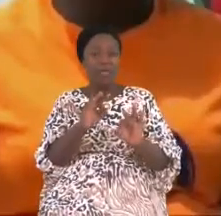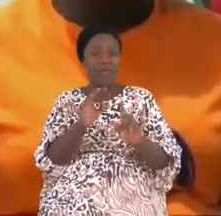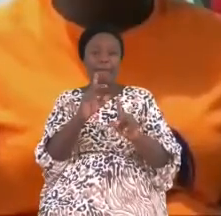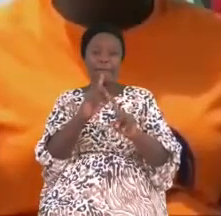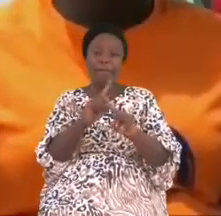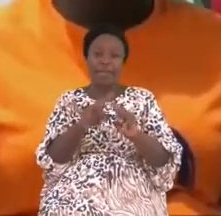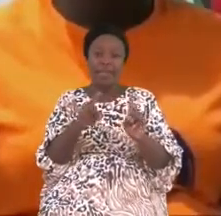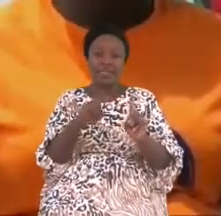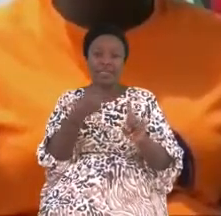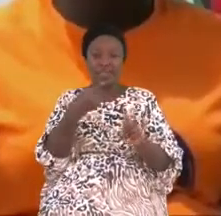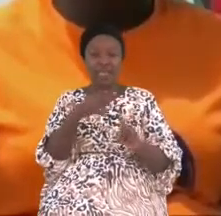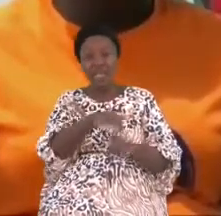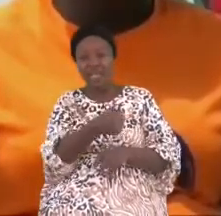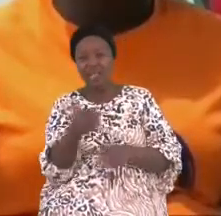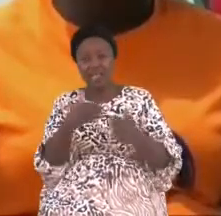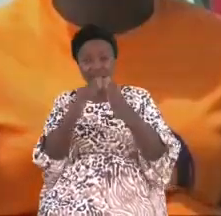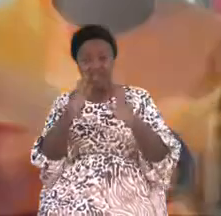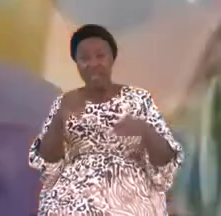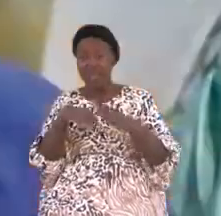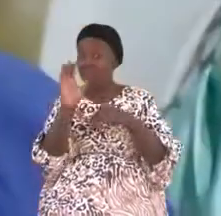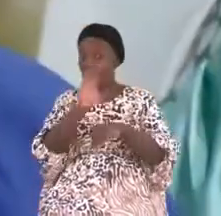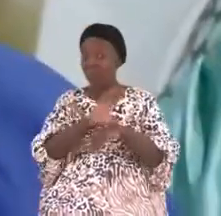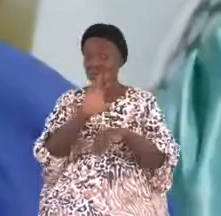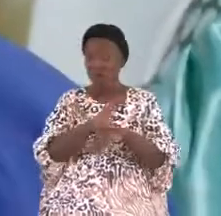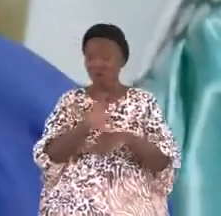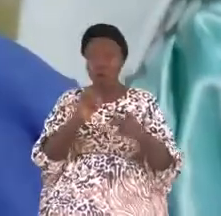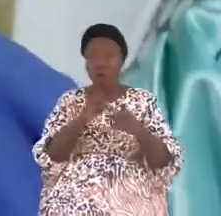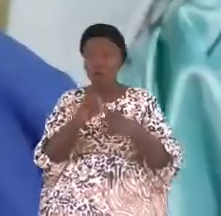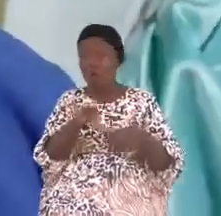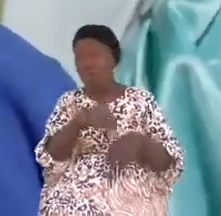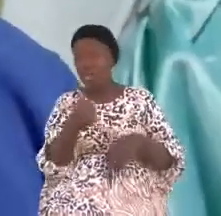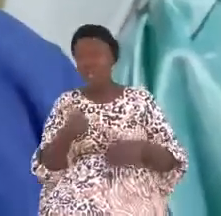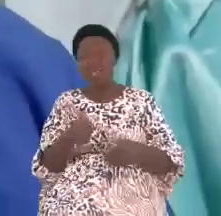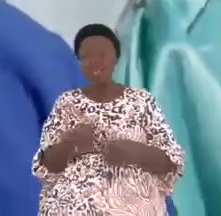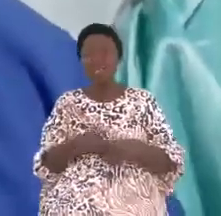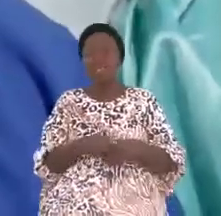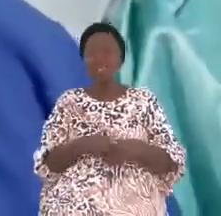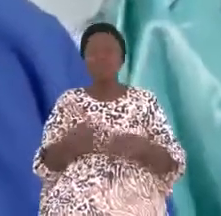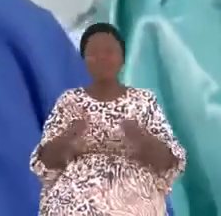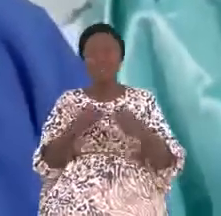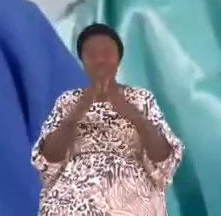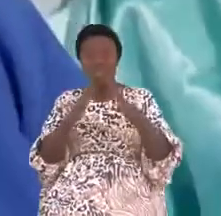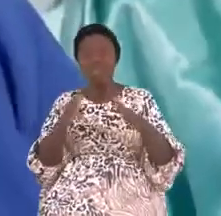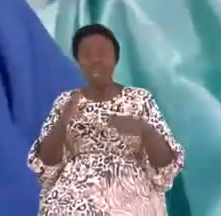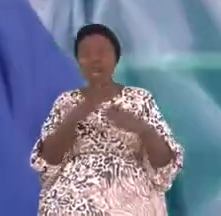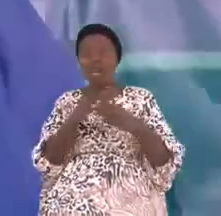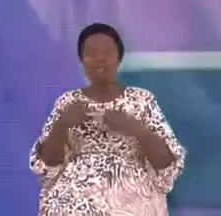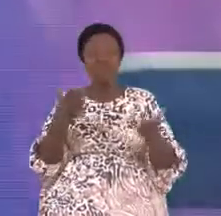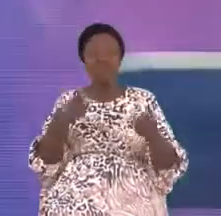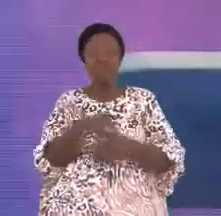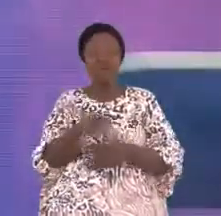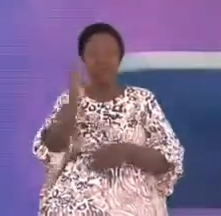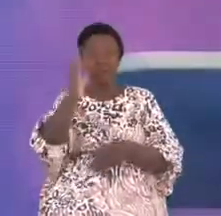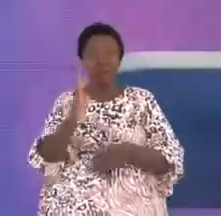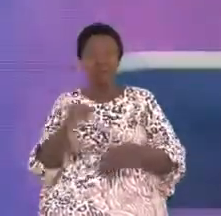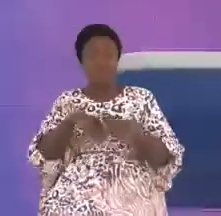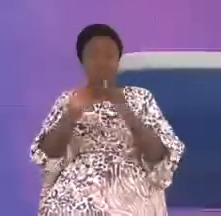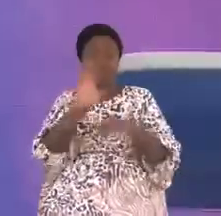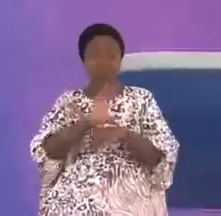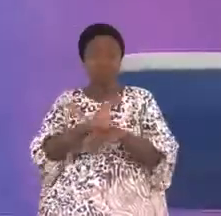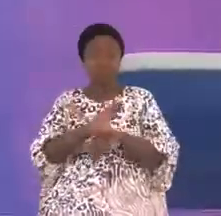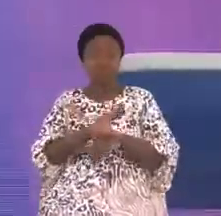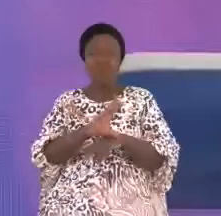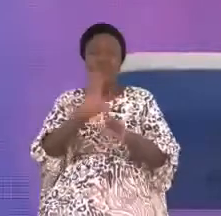in the church any elder in the church any father of a church anyone please cannot give us that